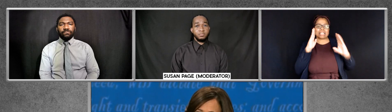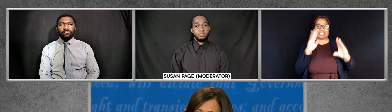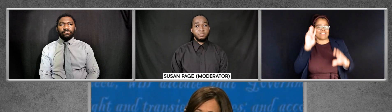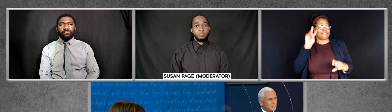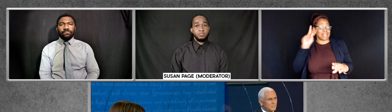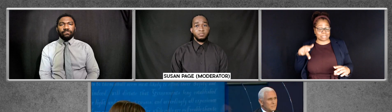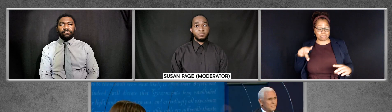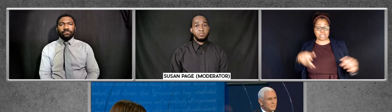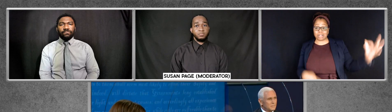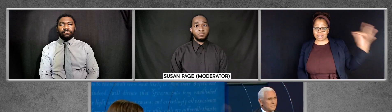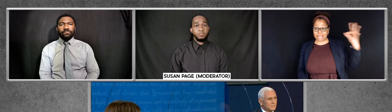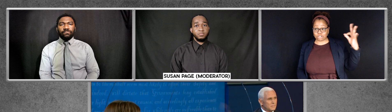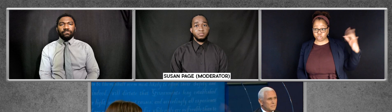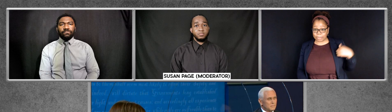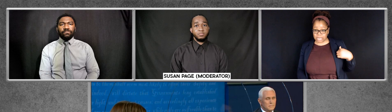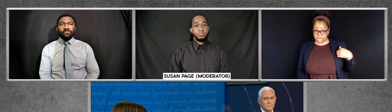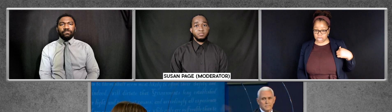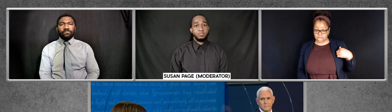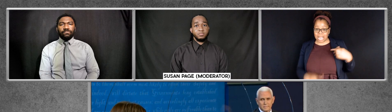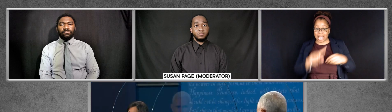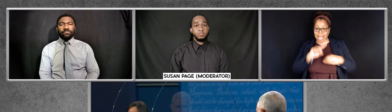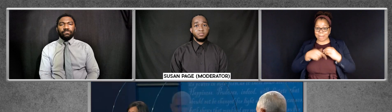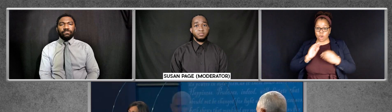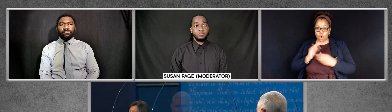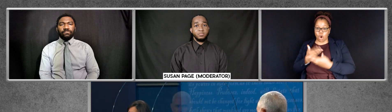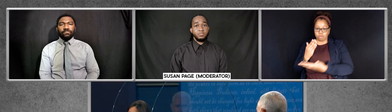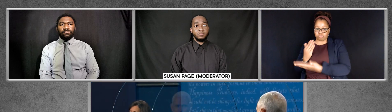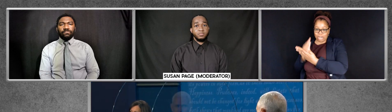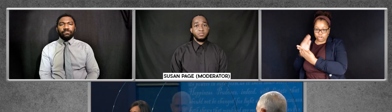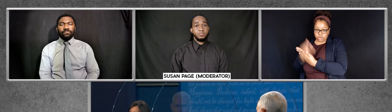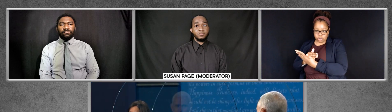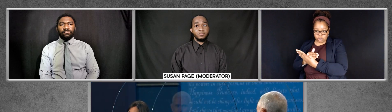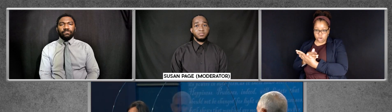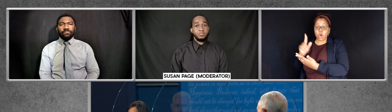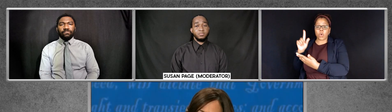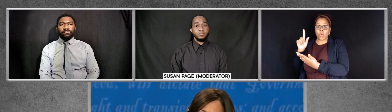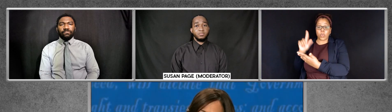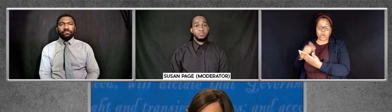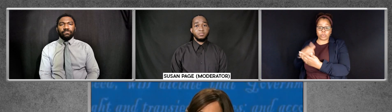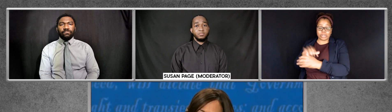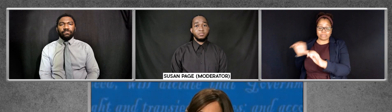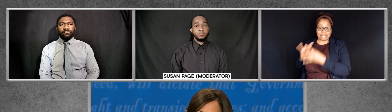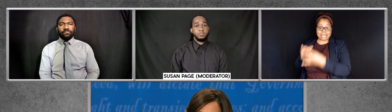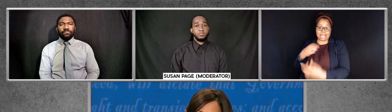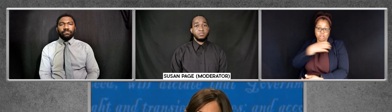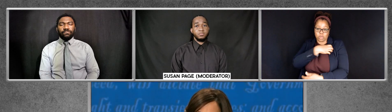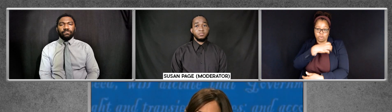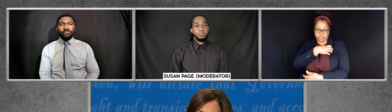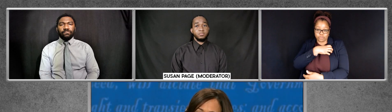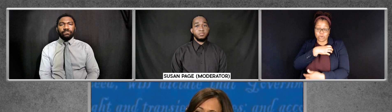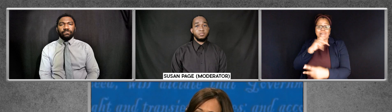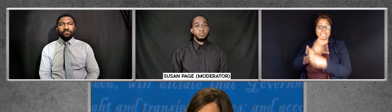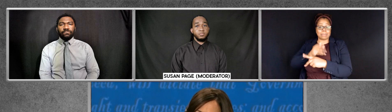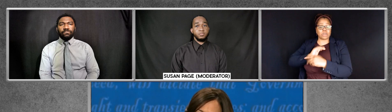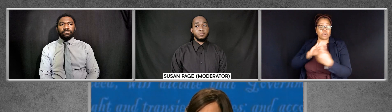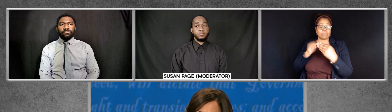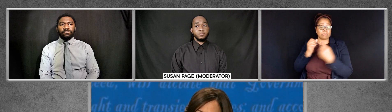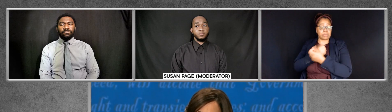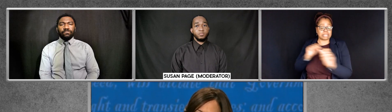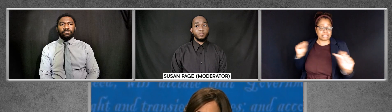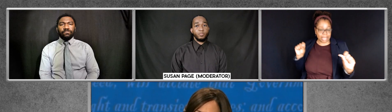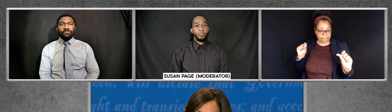President on our record of what we have done in terms of law enforcement and keeping our communities safe and a